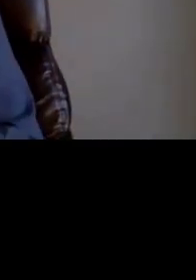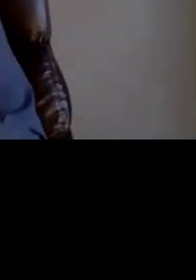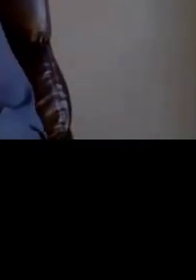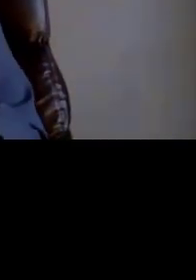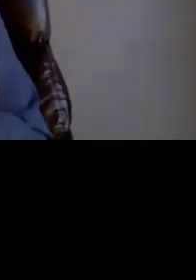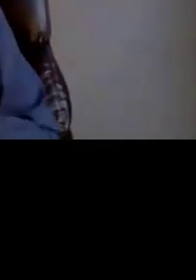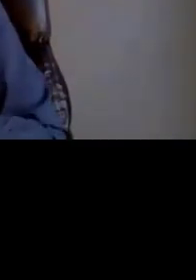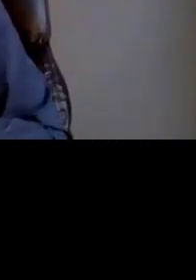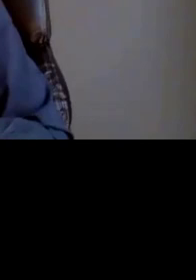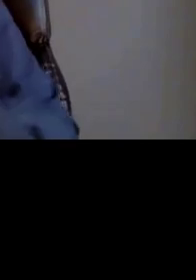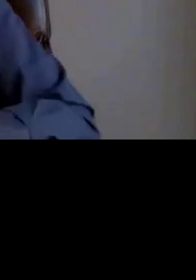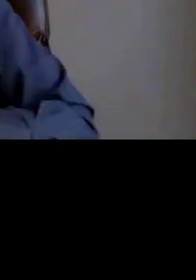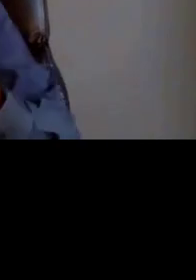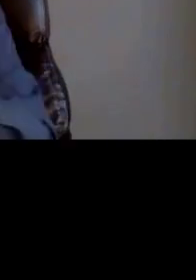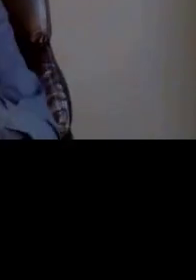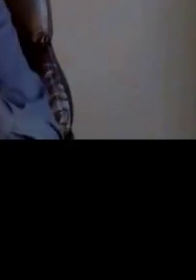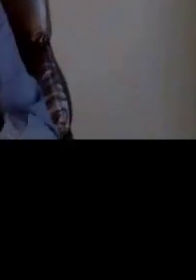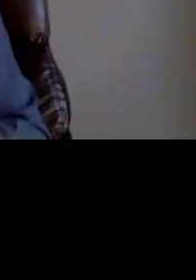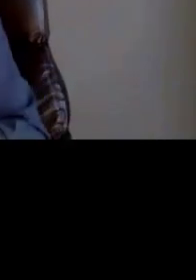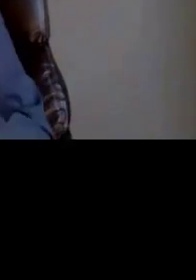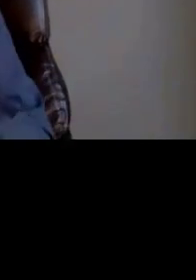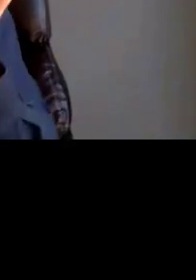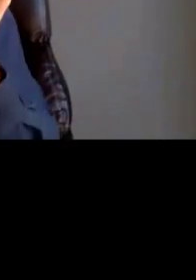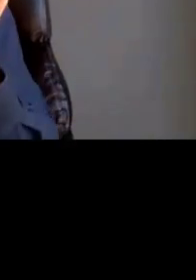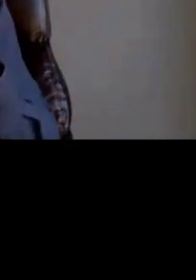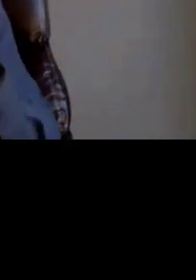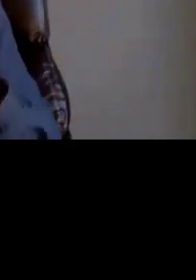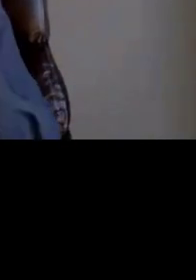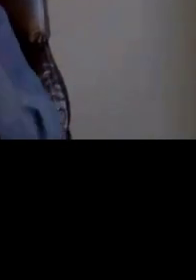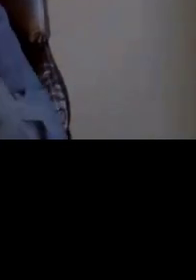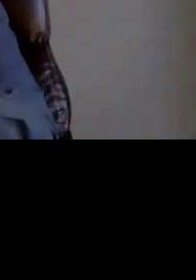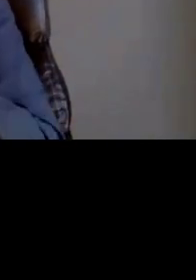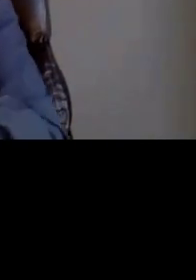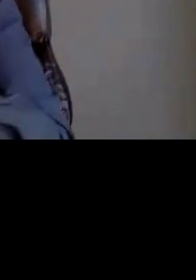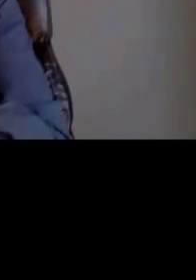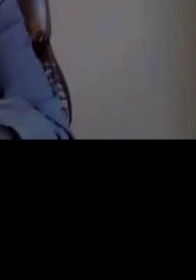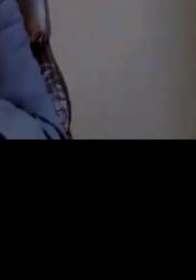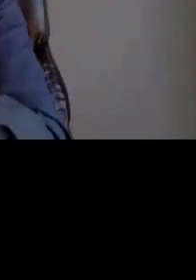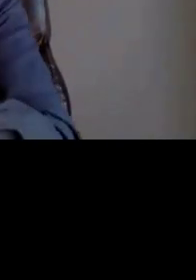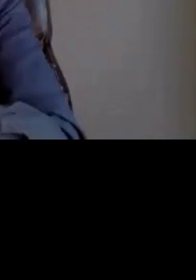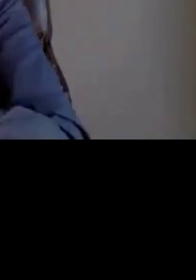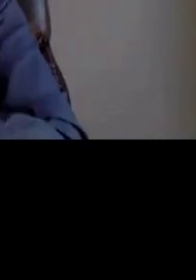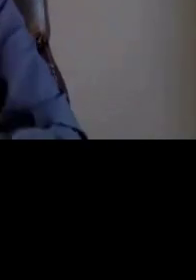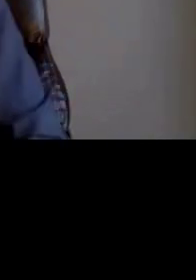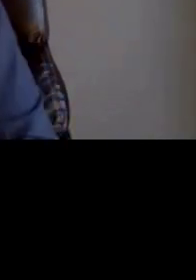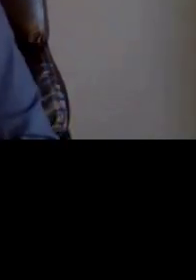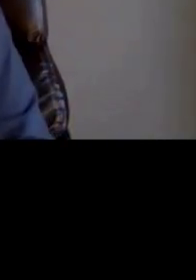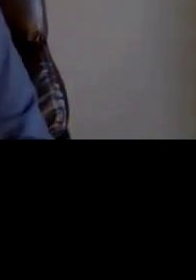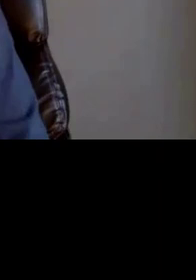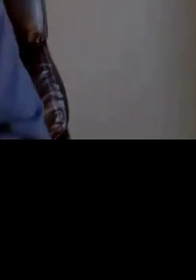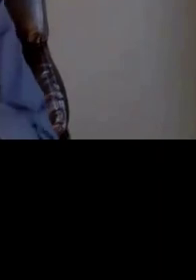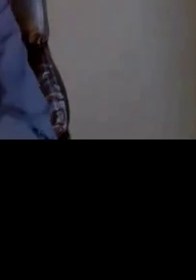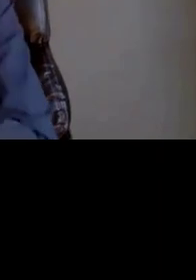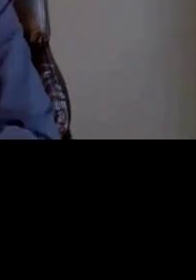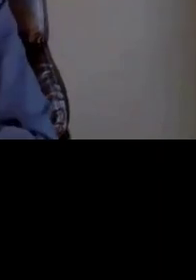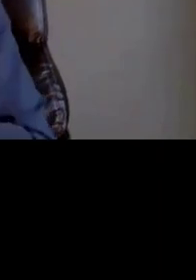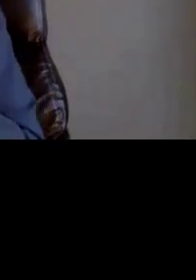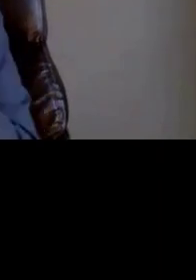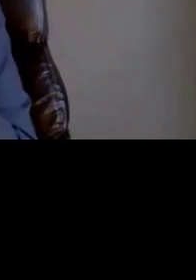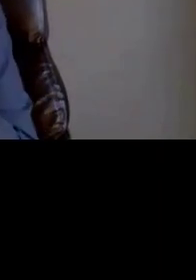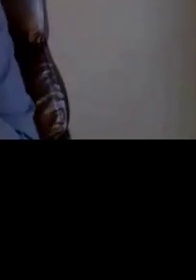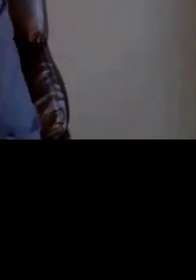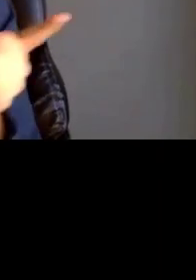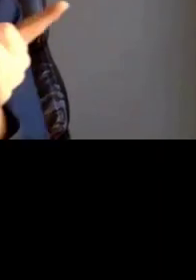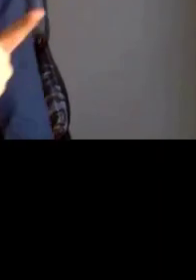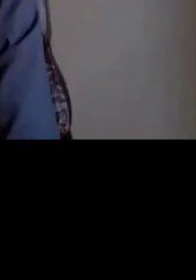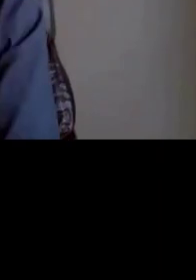students? How can they engage and motivate their faculty and leadership? Absolutely. So I did not attend